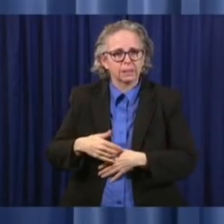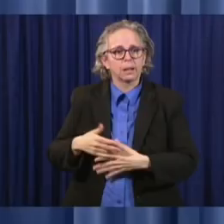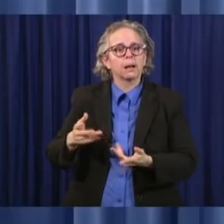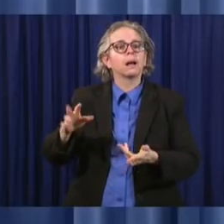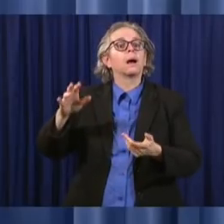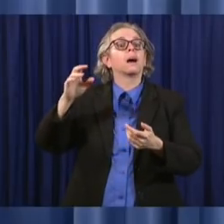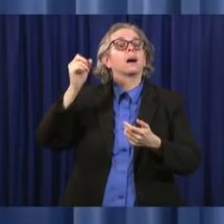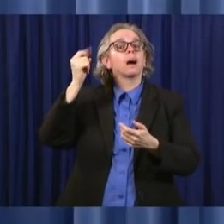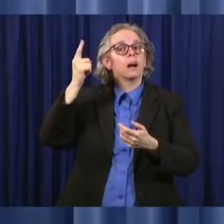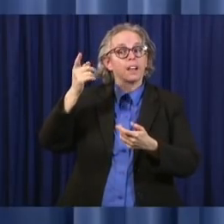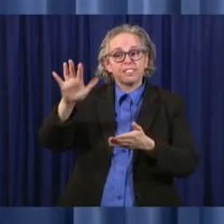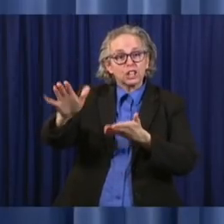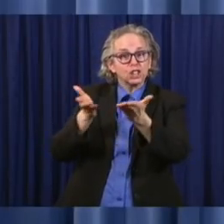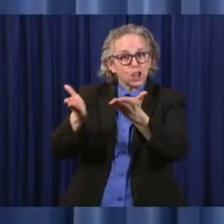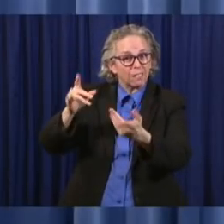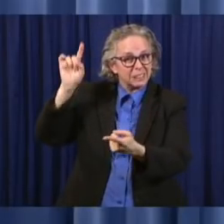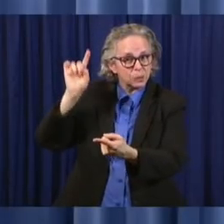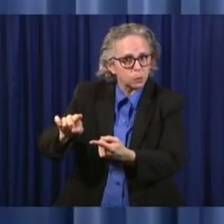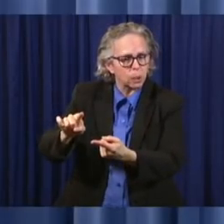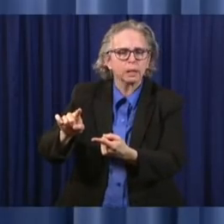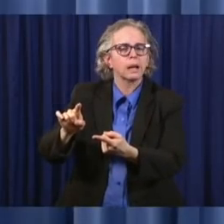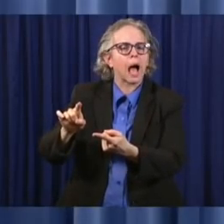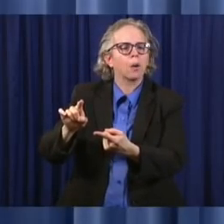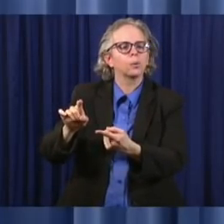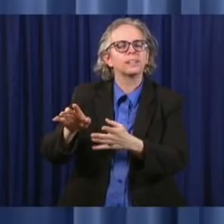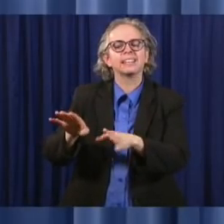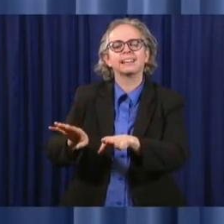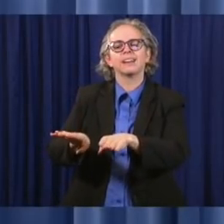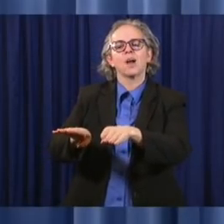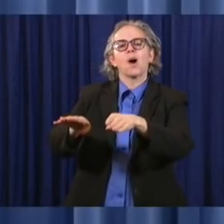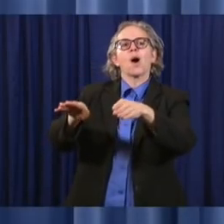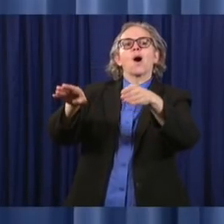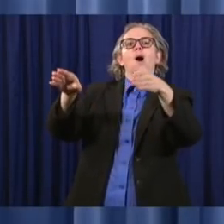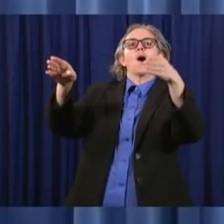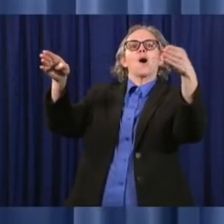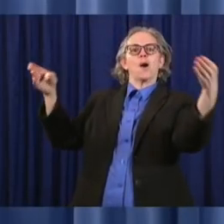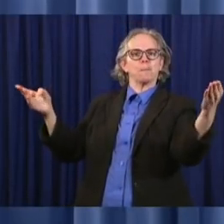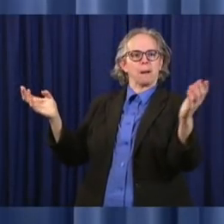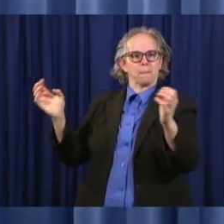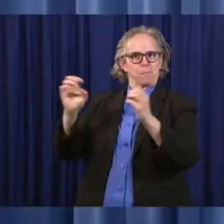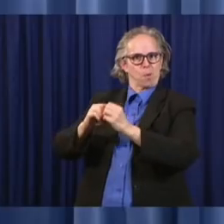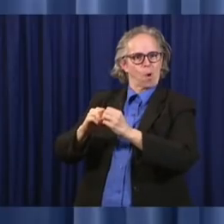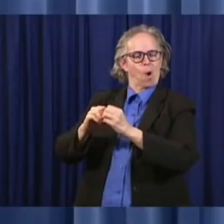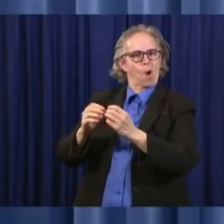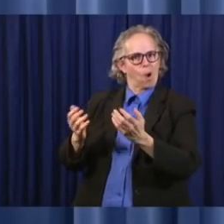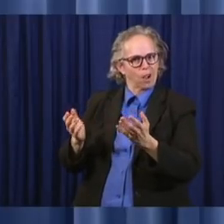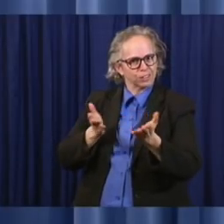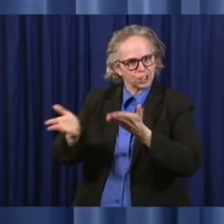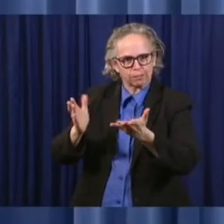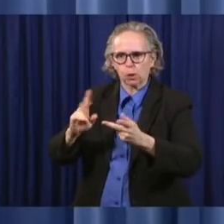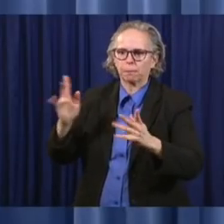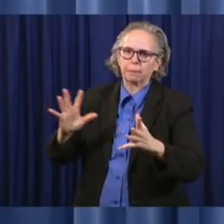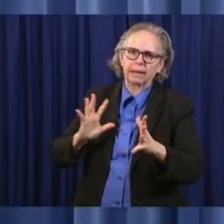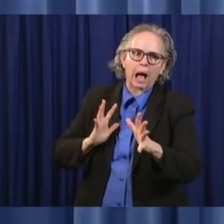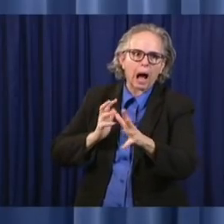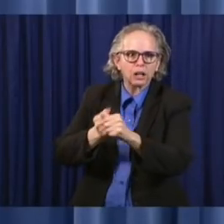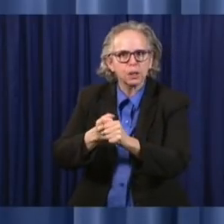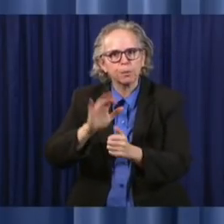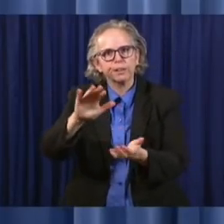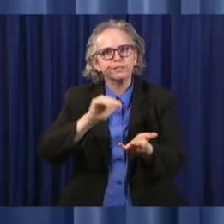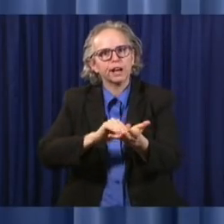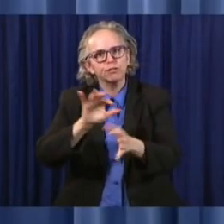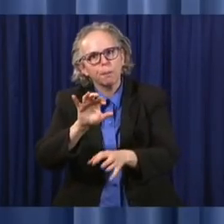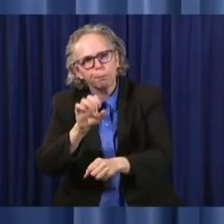doing, and it's really the time for people to get caught up through their dentists, through their doctors, through their